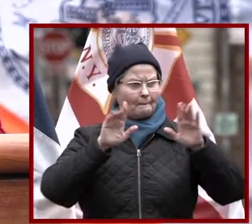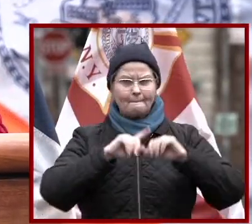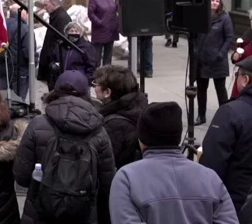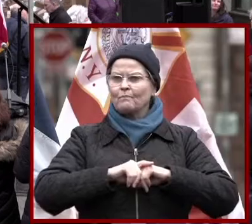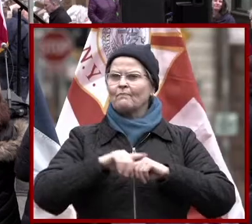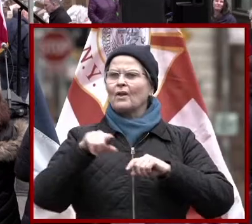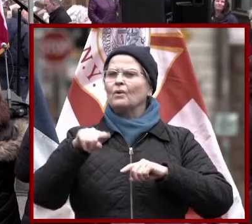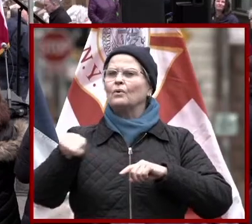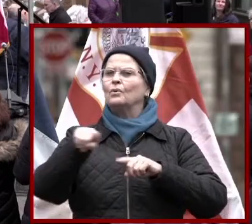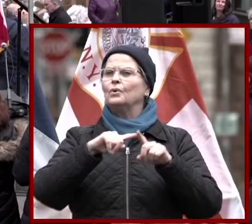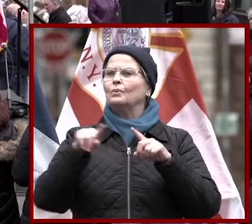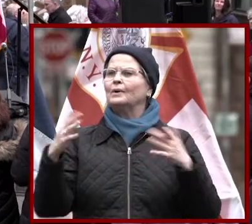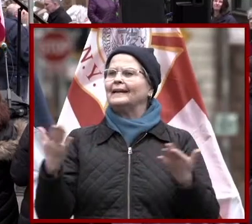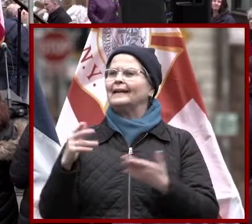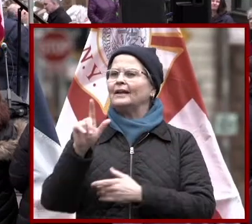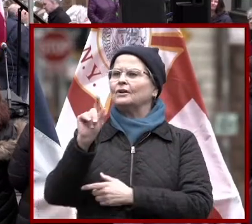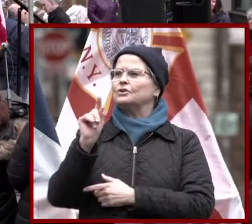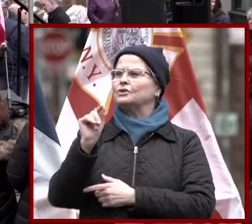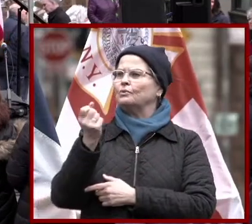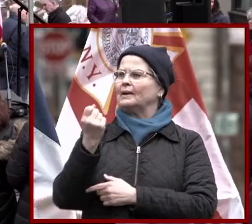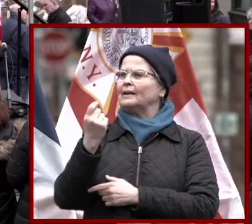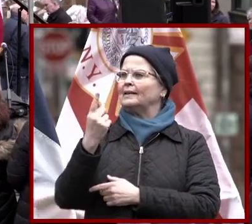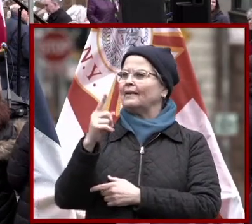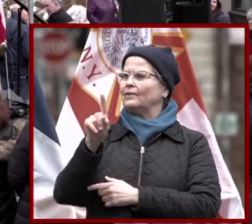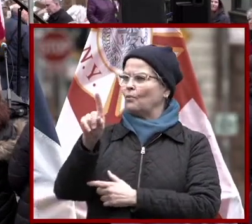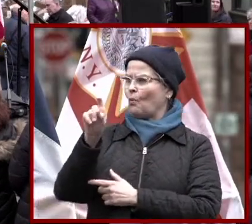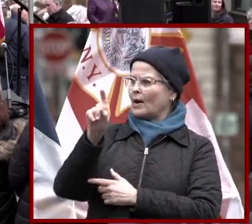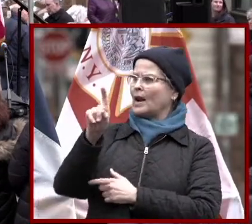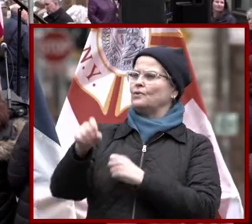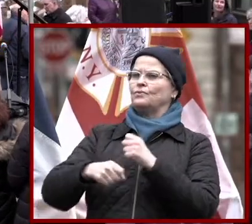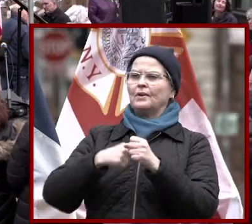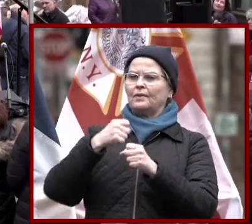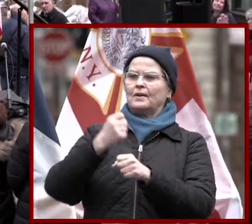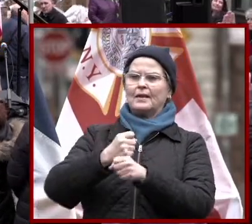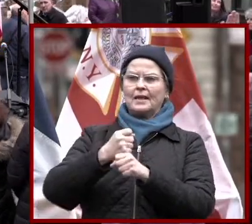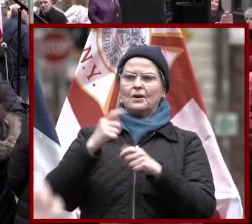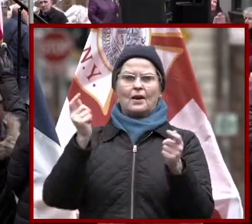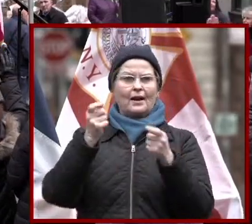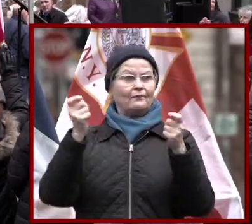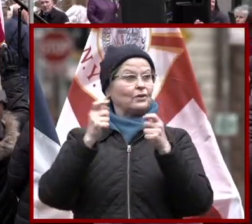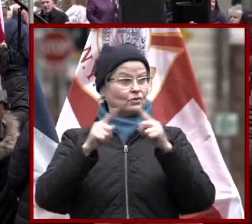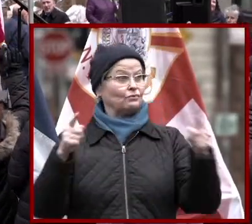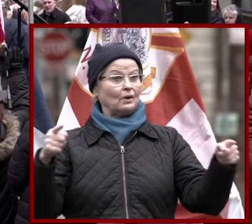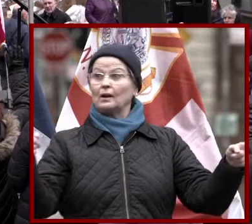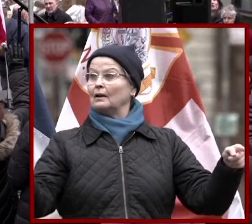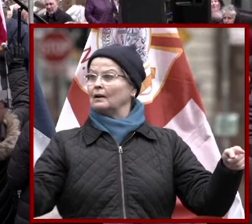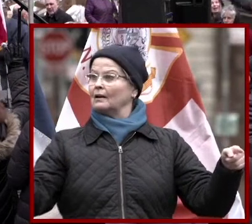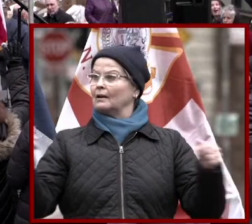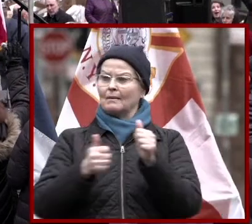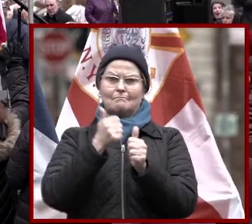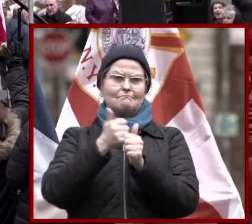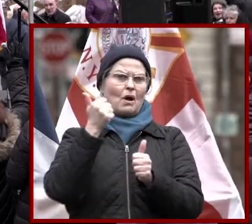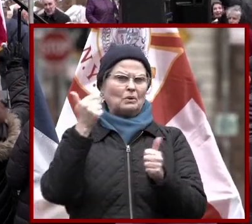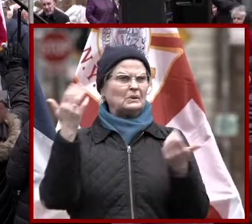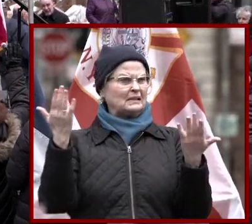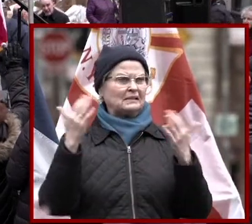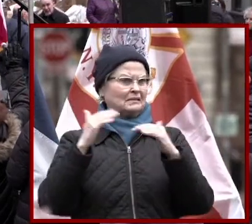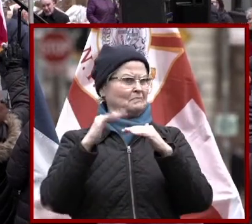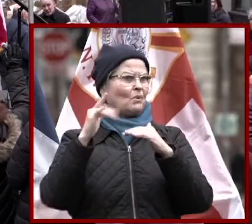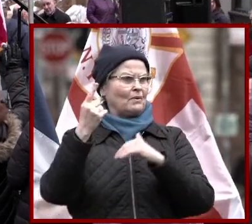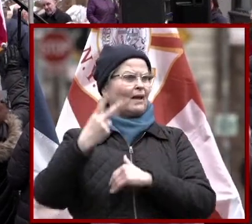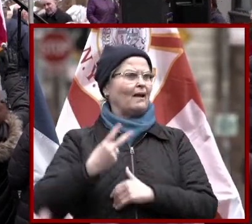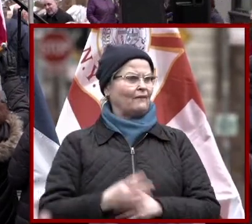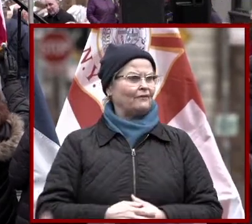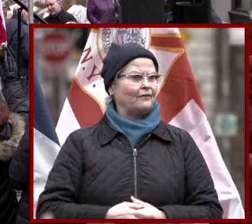who were at the 2011 100th anniversary of the Triangle Fire? Can I see a show of hands? This is what I'm